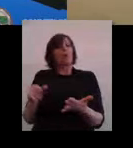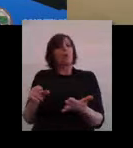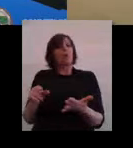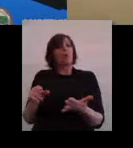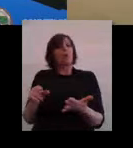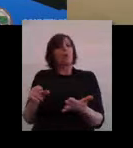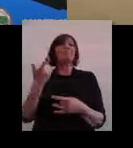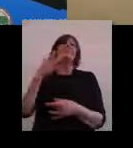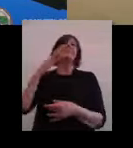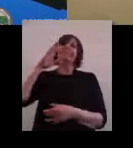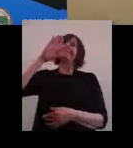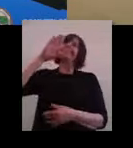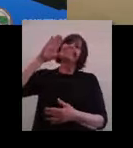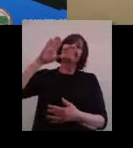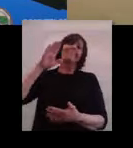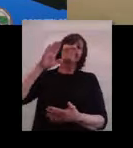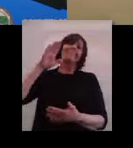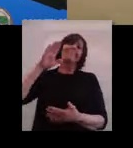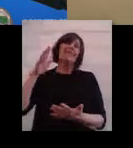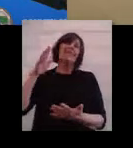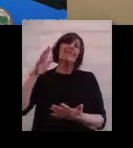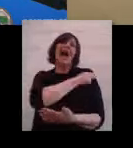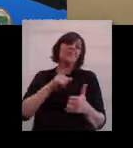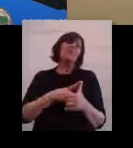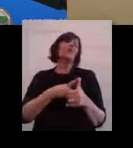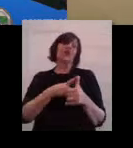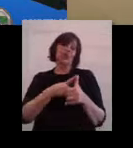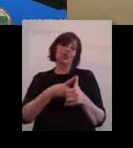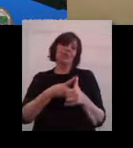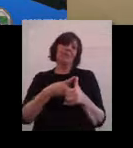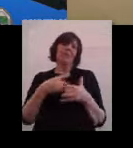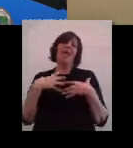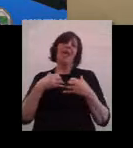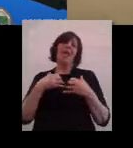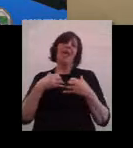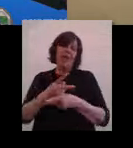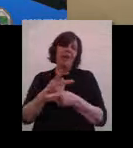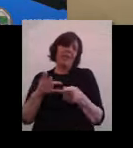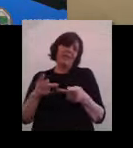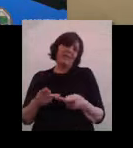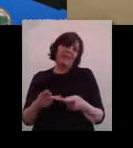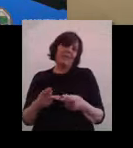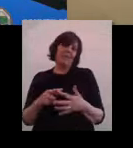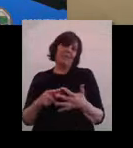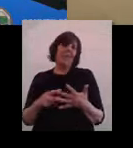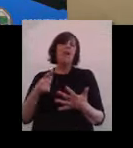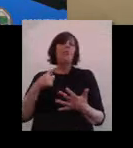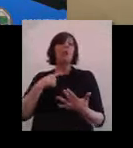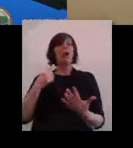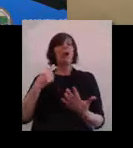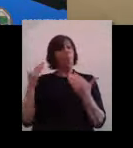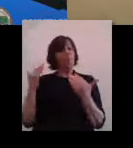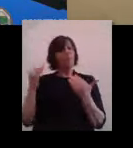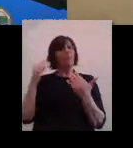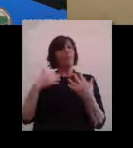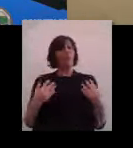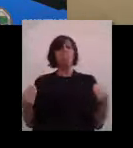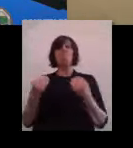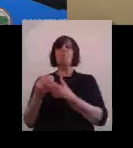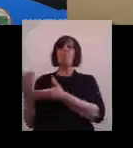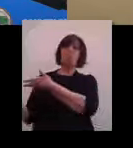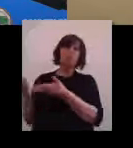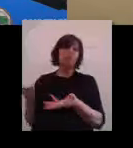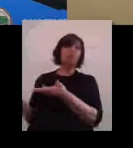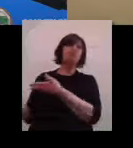who they go to, hospitals first, then other healthcare facilities. We are hopeful that we'll have larger shipments coming in. We